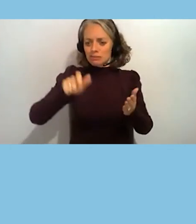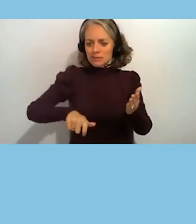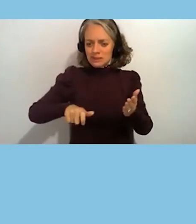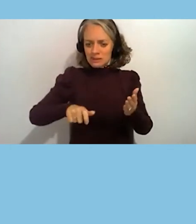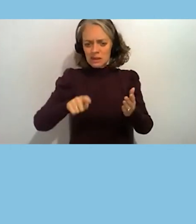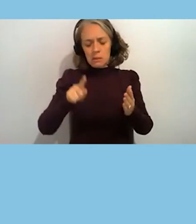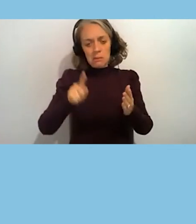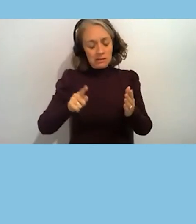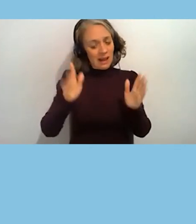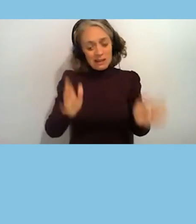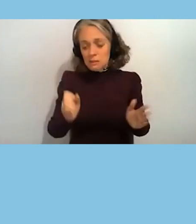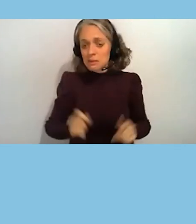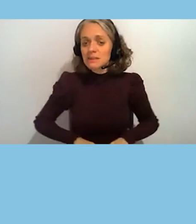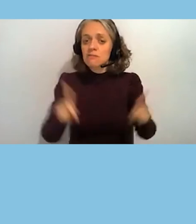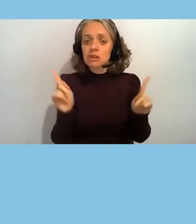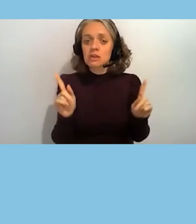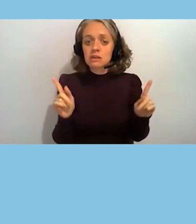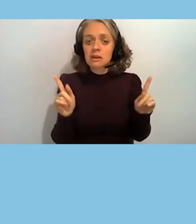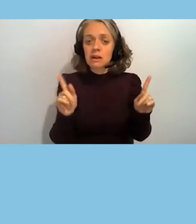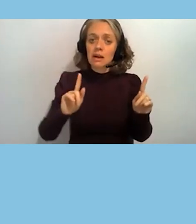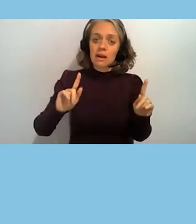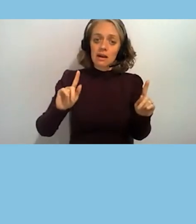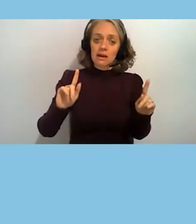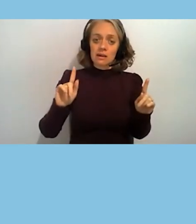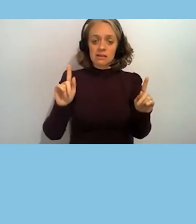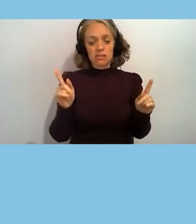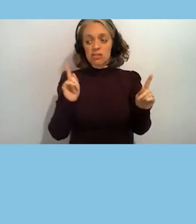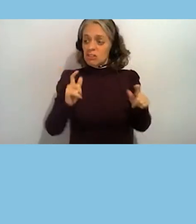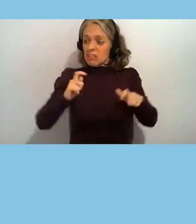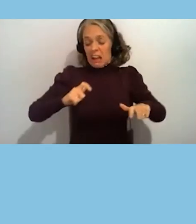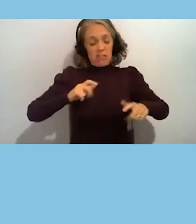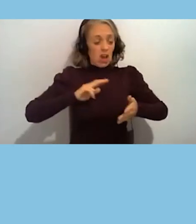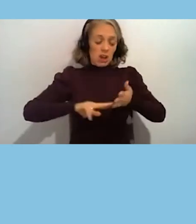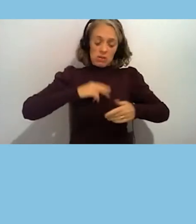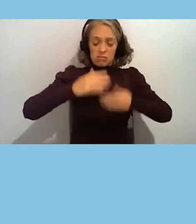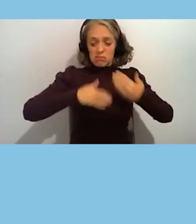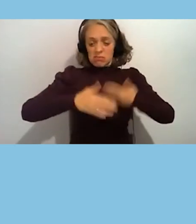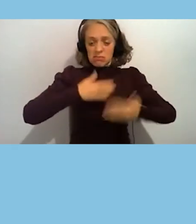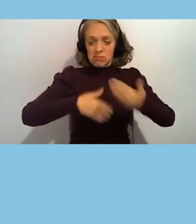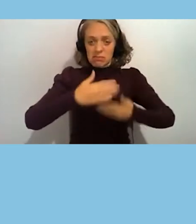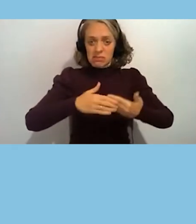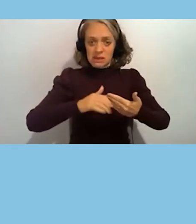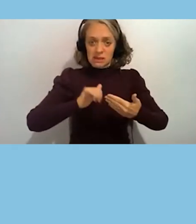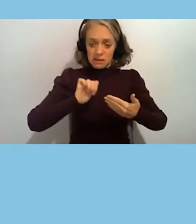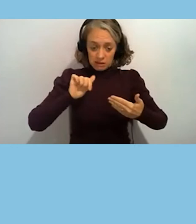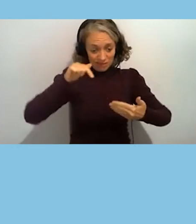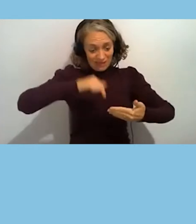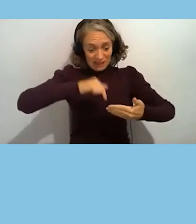be different. Everything about just the way things are is the place of your